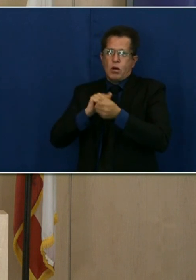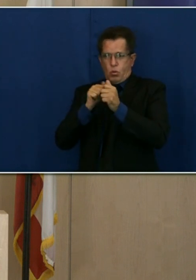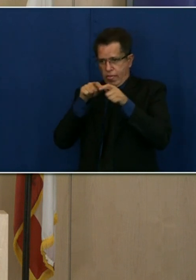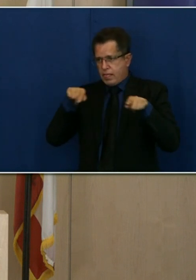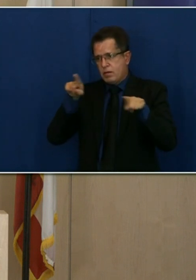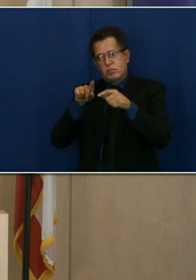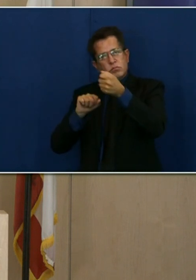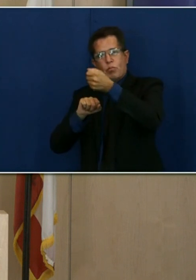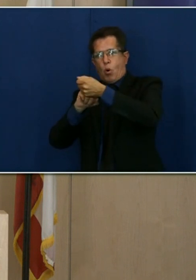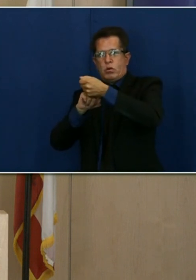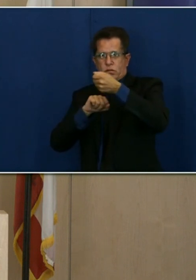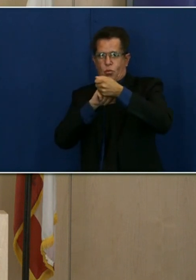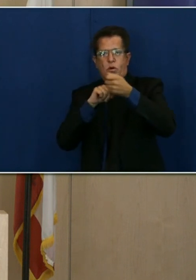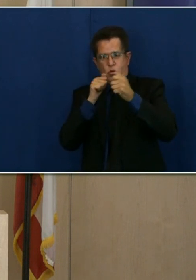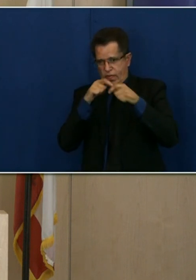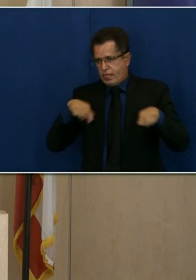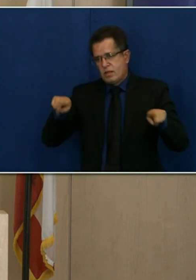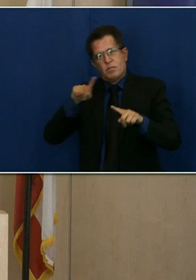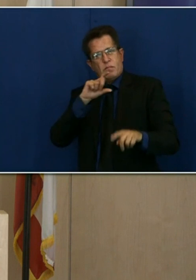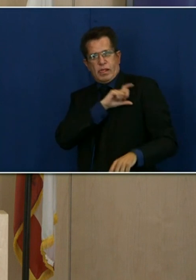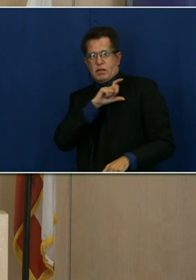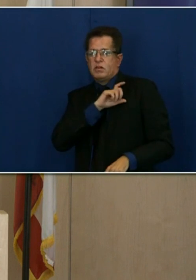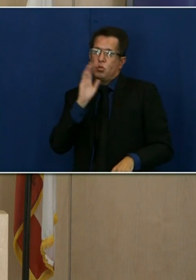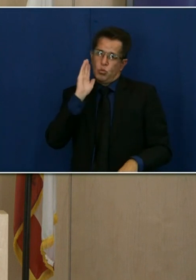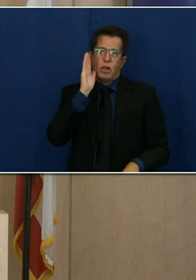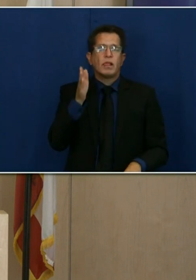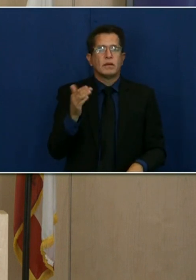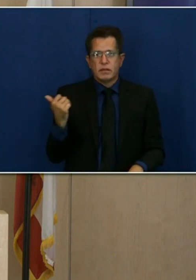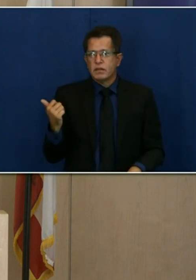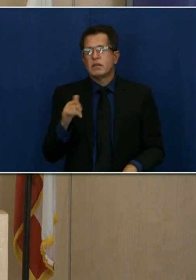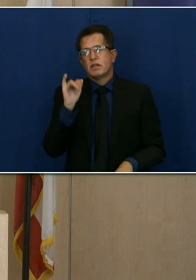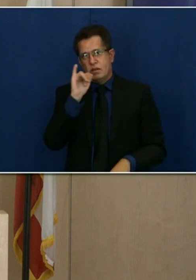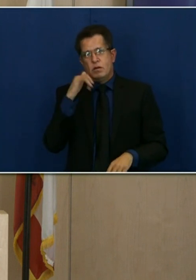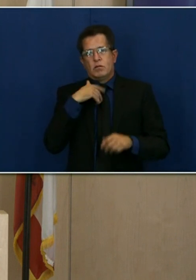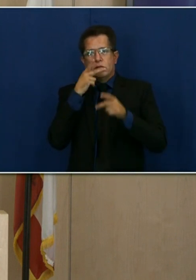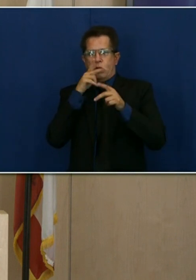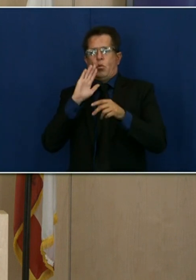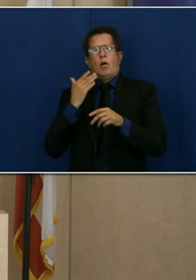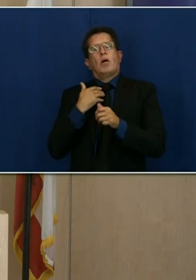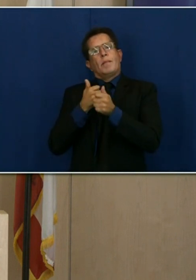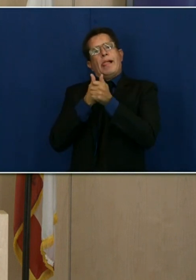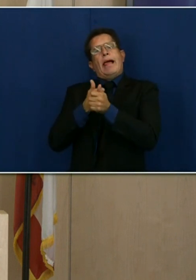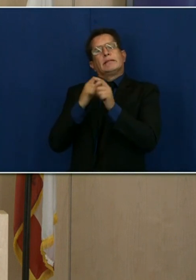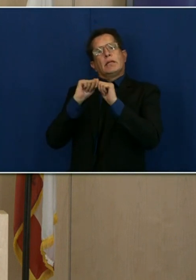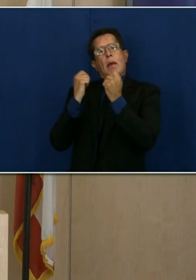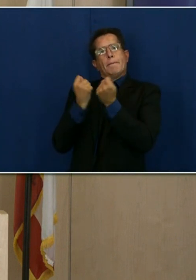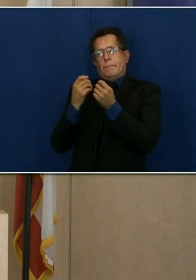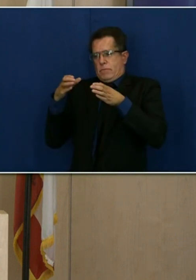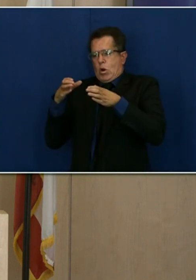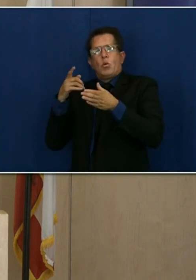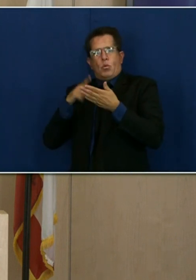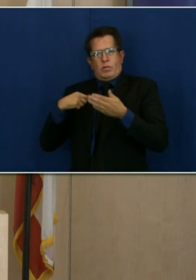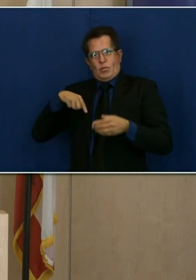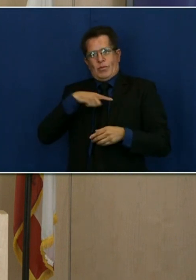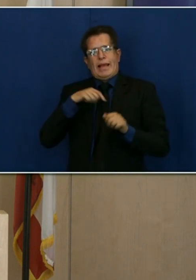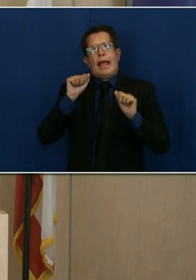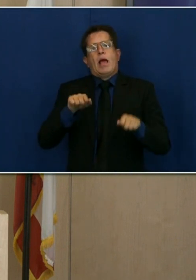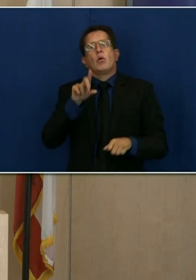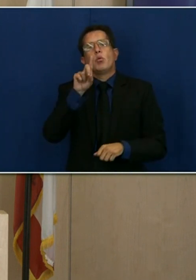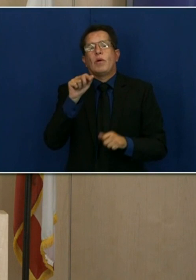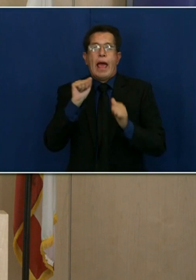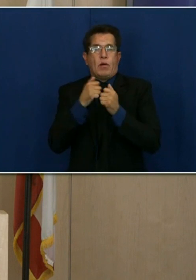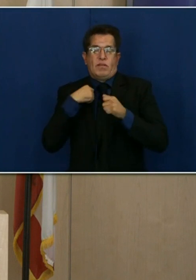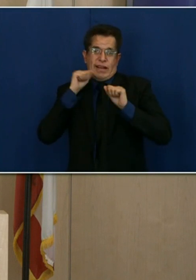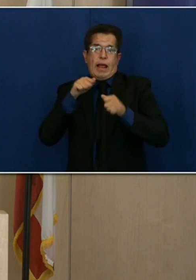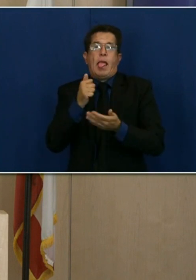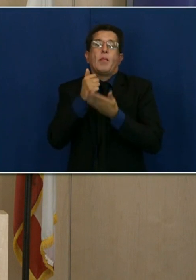regional law enforcement leaders, and we also will continue to look at what our existing compliance-based teams might be able to do. As was just